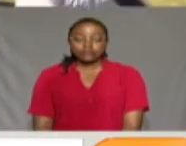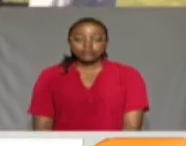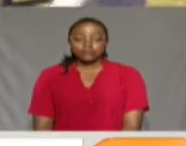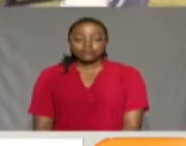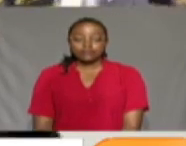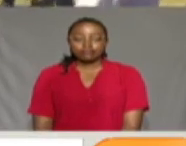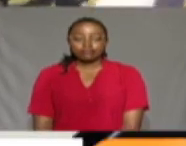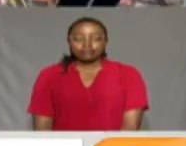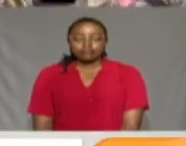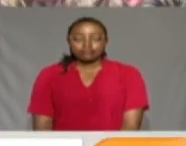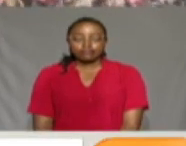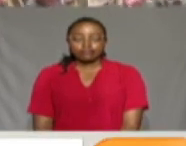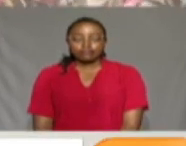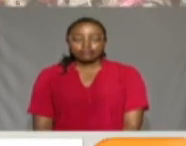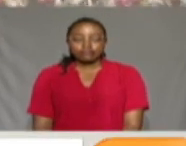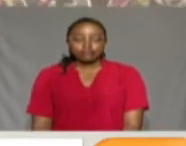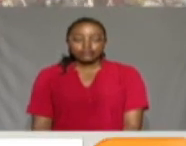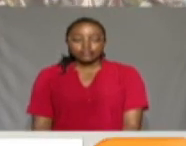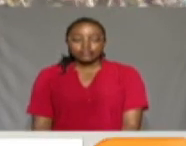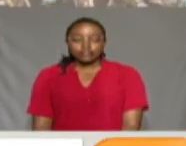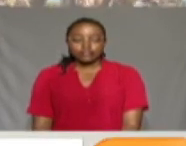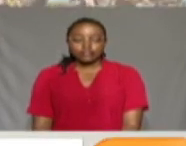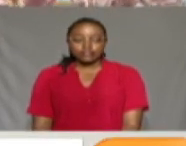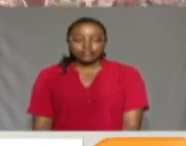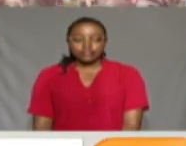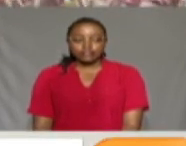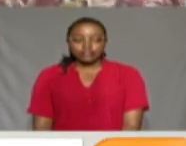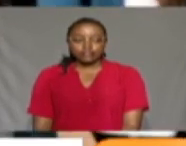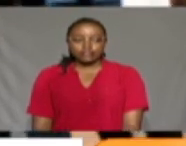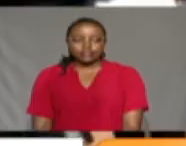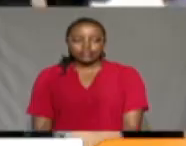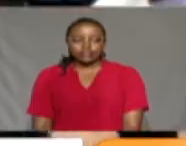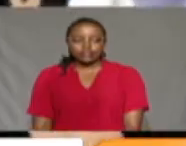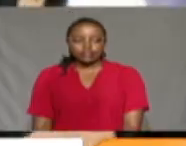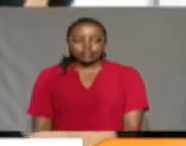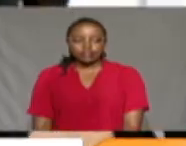This is Your Story.